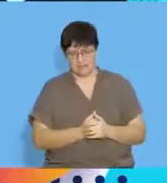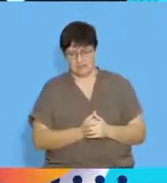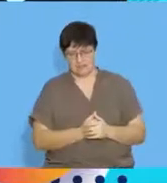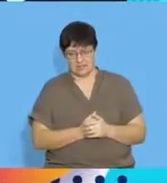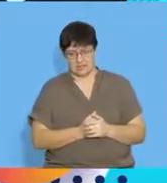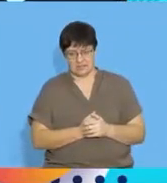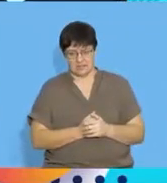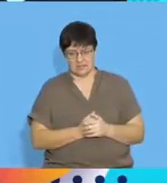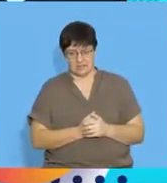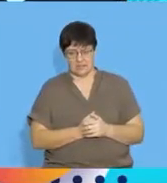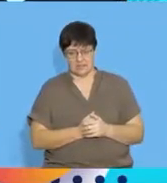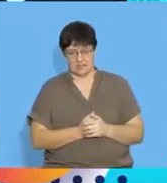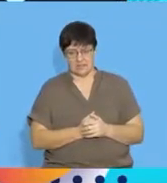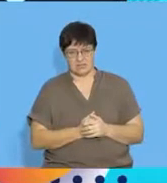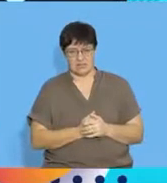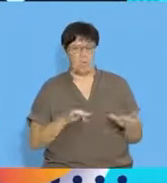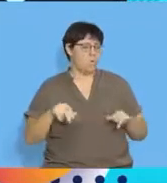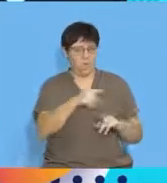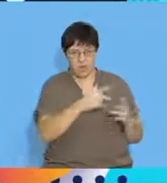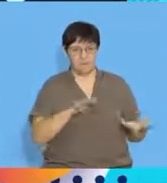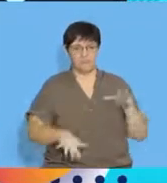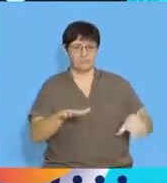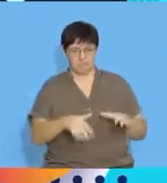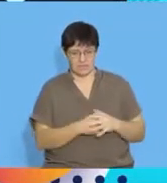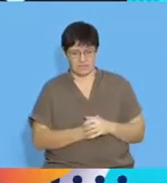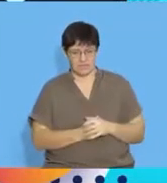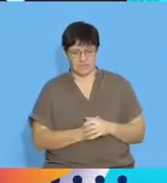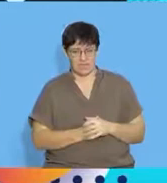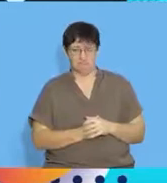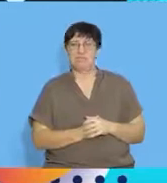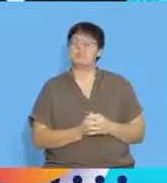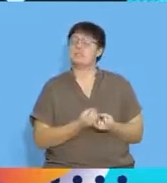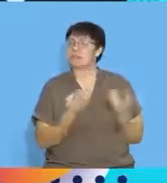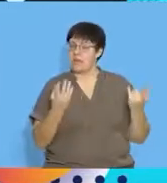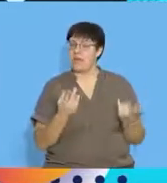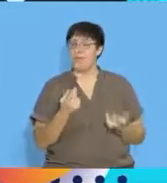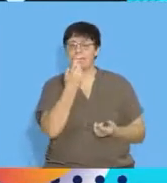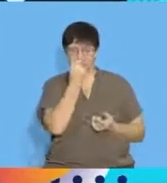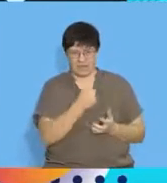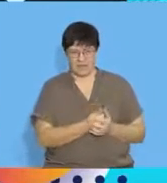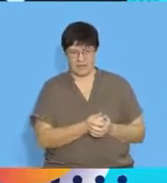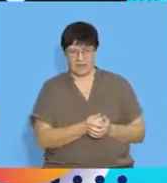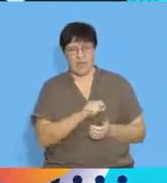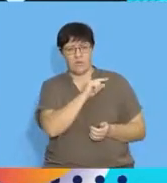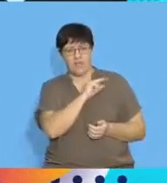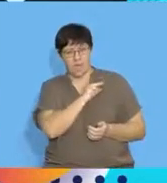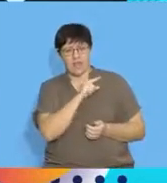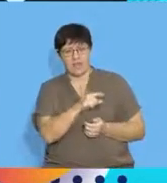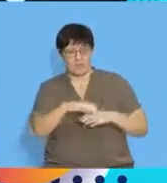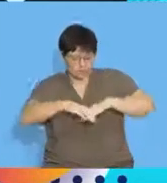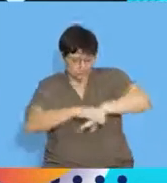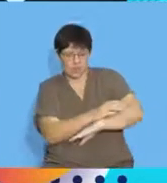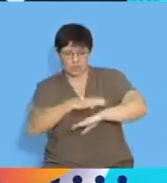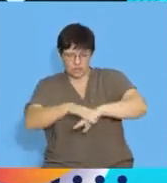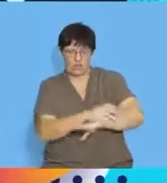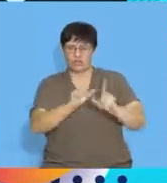rub it with a towel or walk around with bare feet. Very often, sometimes, especially men, because they're the ones who wear socks and